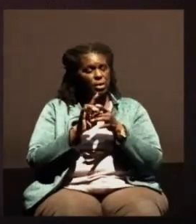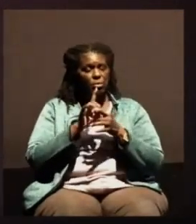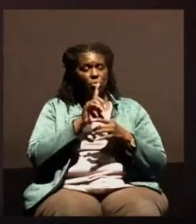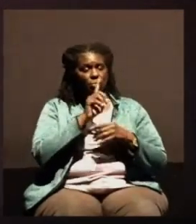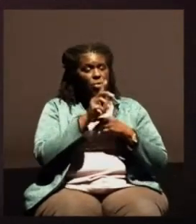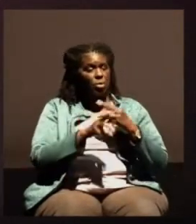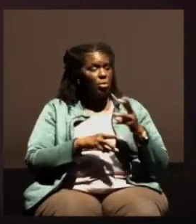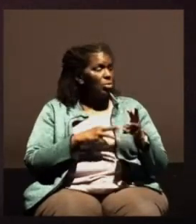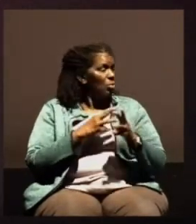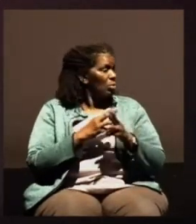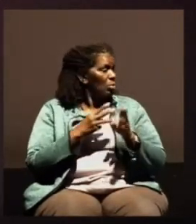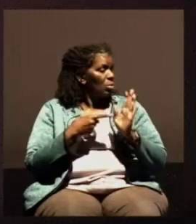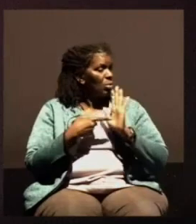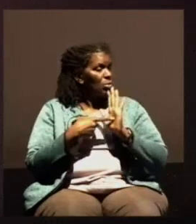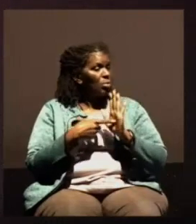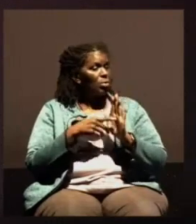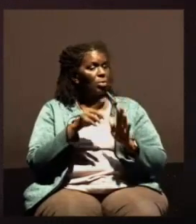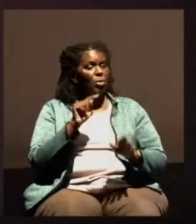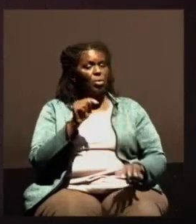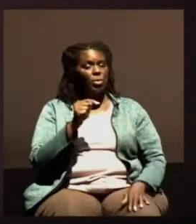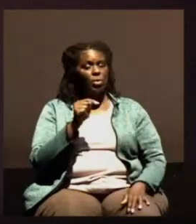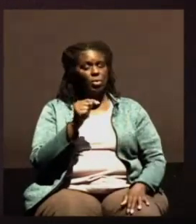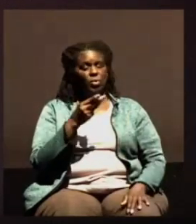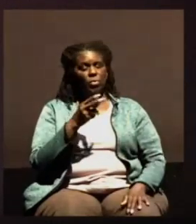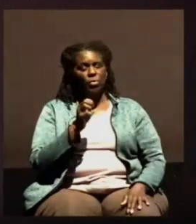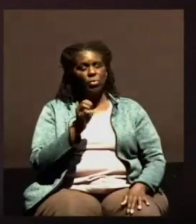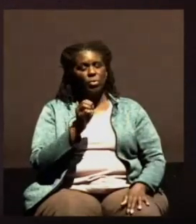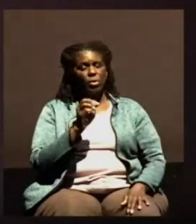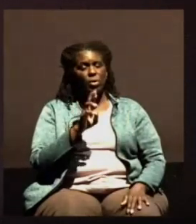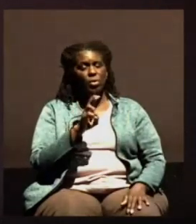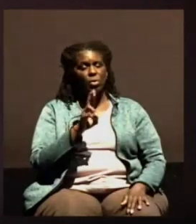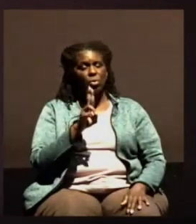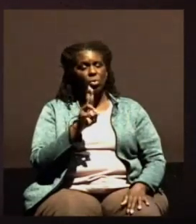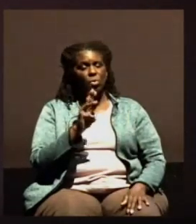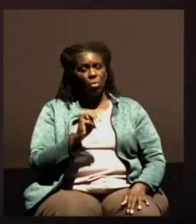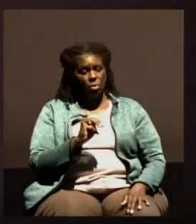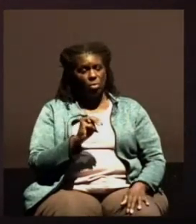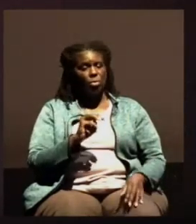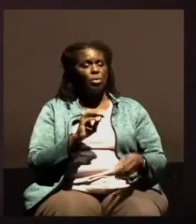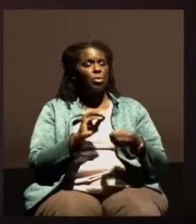world. For example, theorems in number theory, they're centuries old,